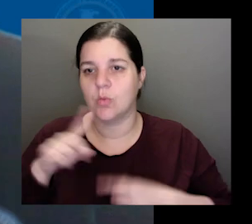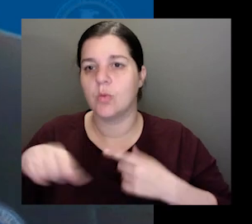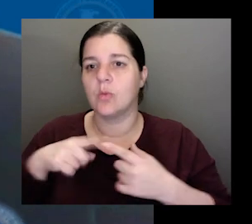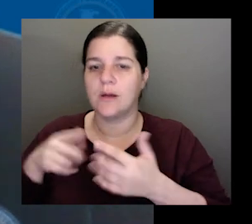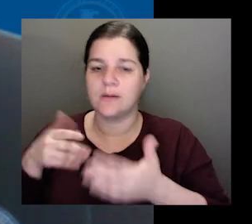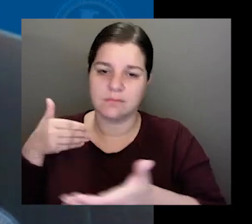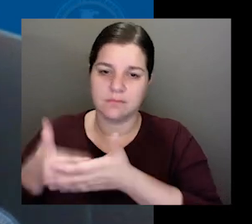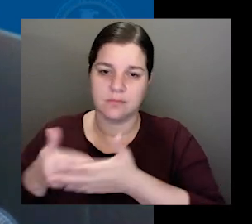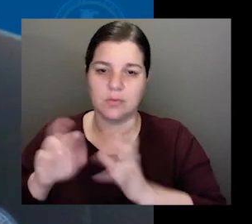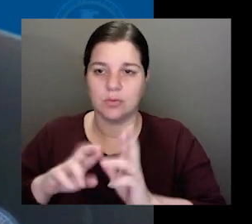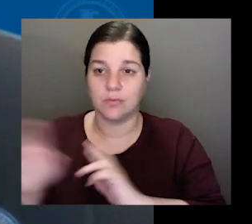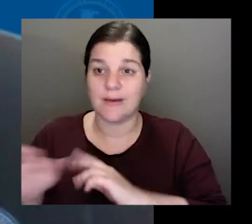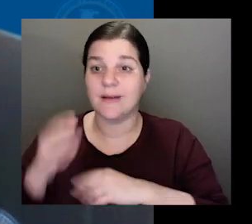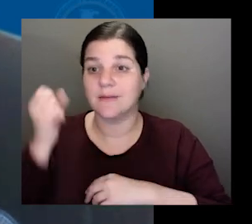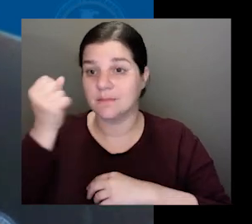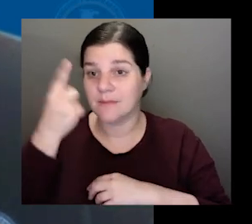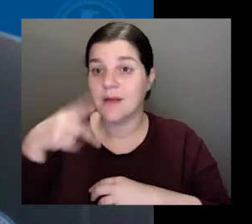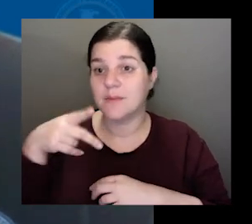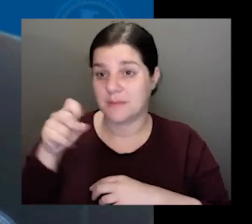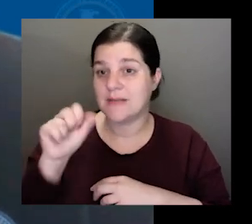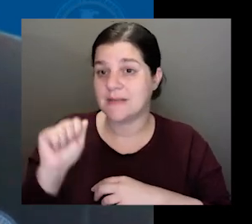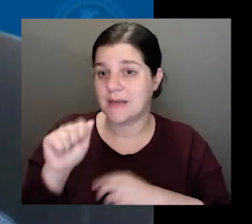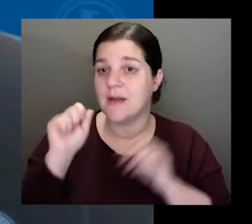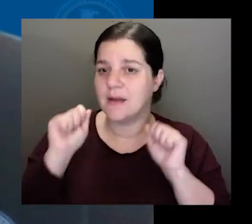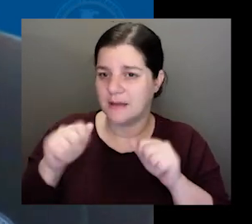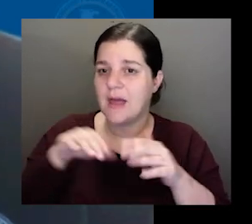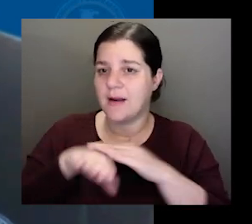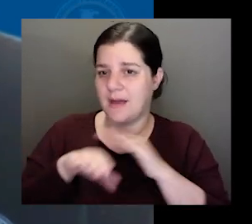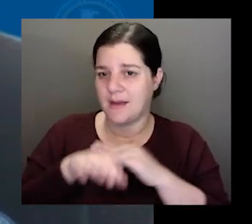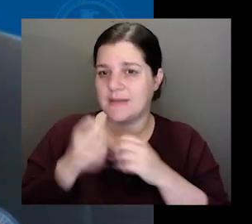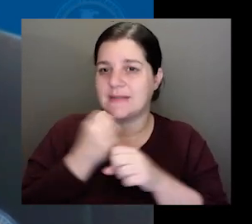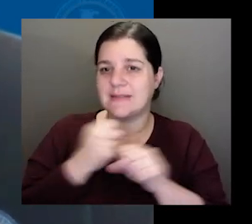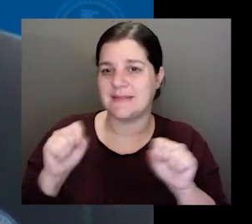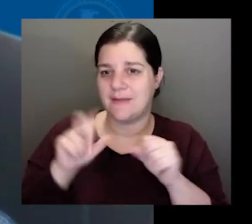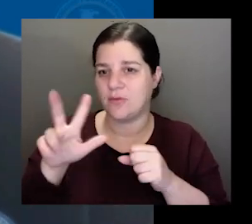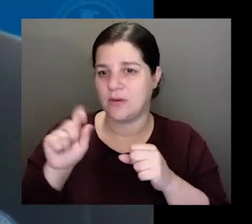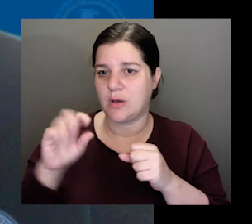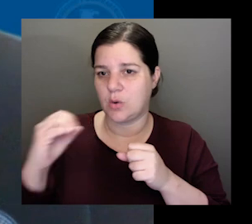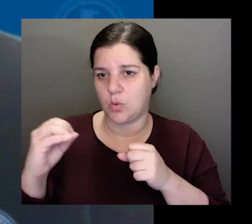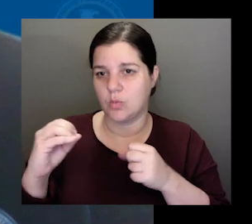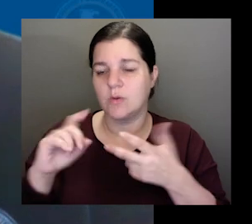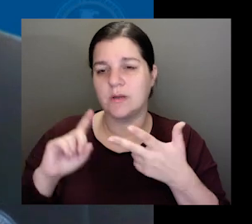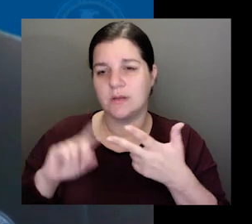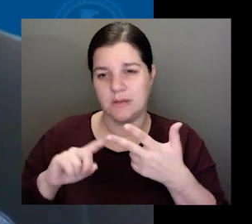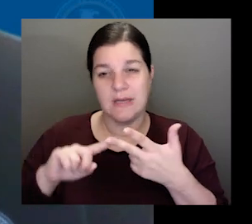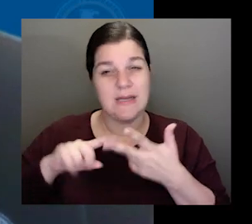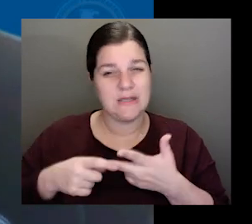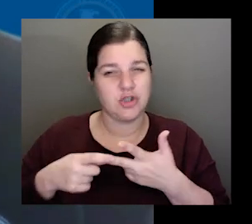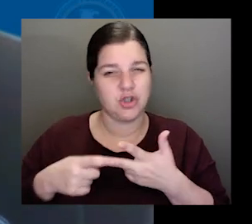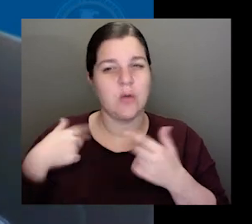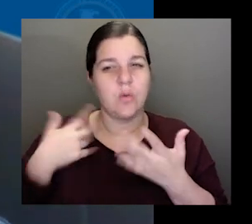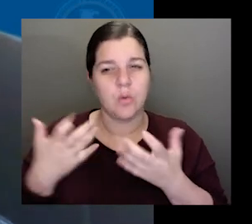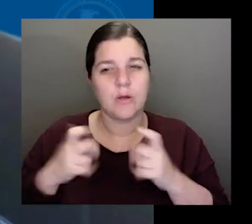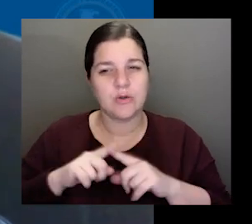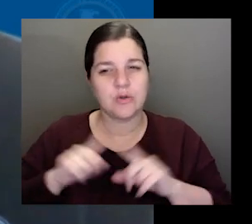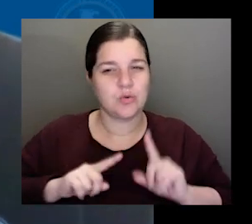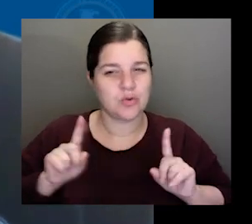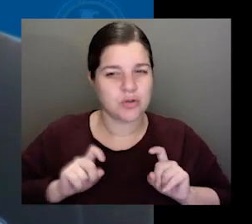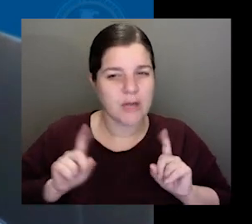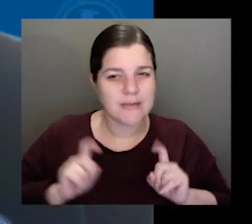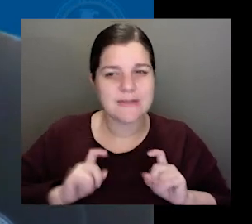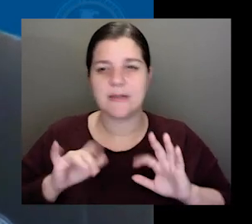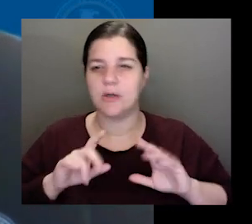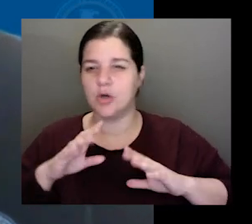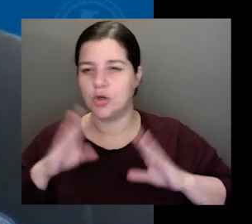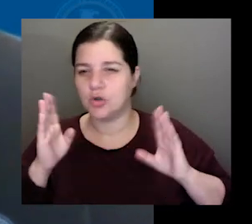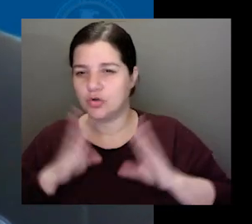comes. PSAs will have access to SAFE 3.0 initially. This will be primarily to help test, troubleshoot as